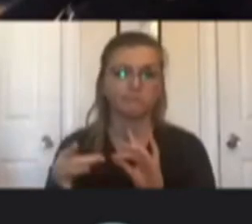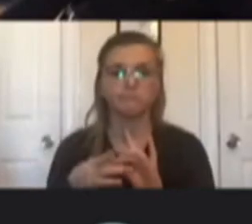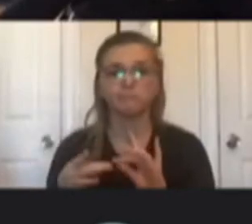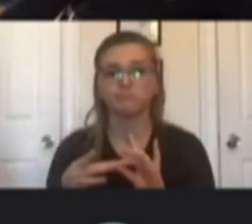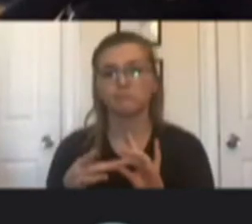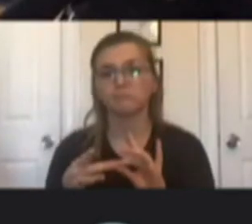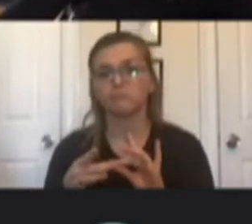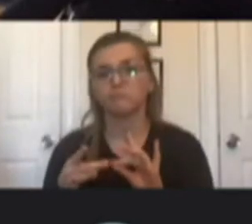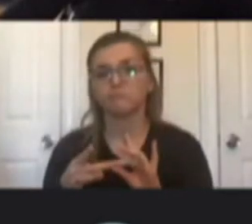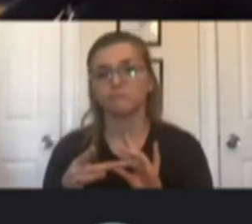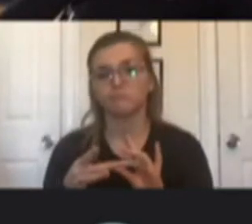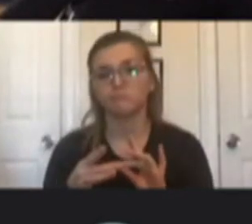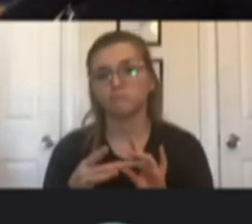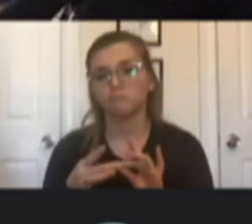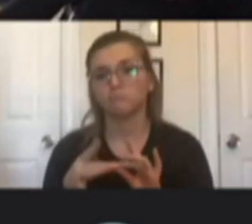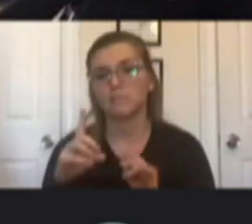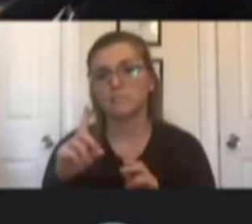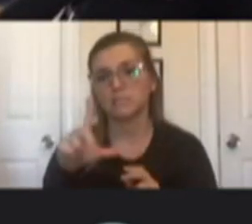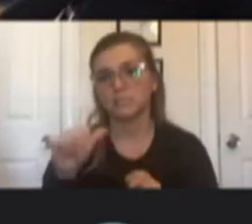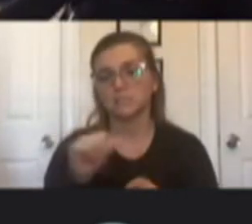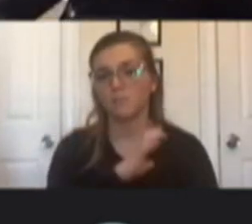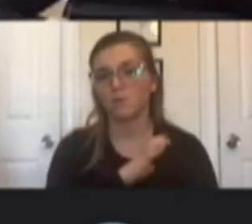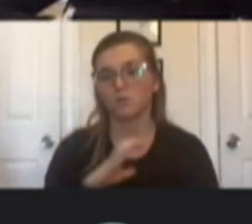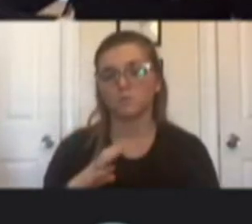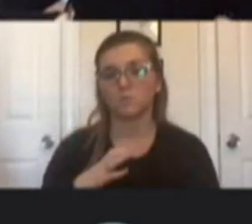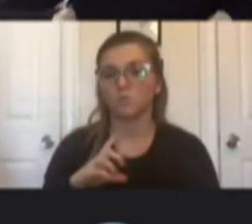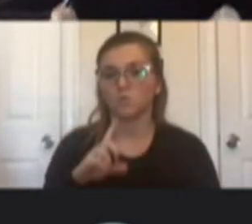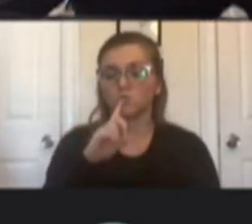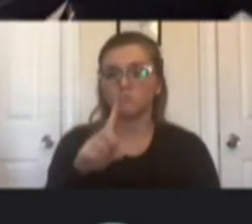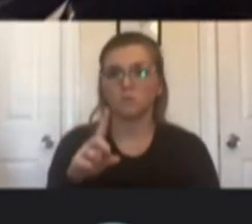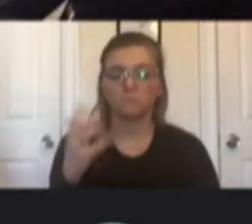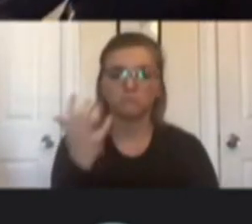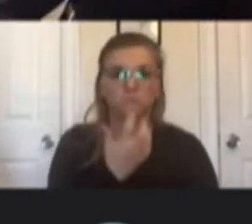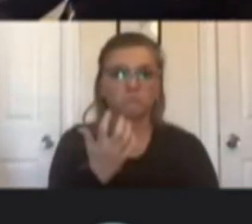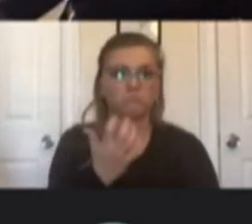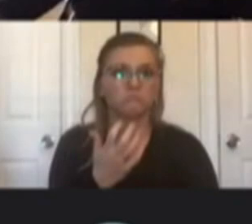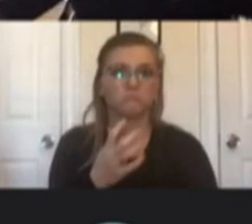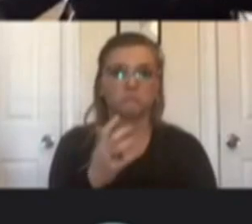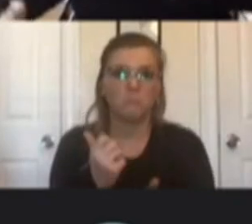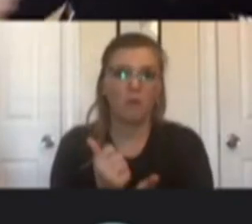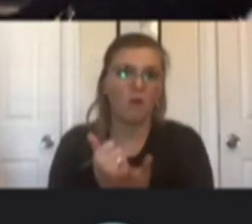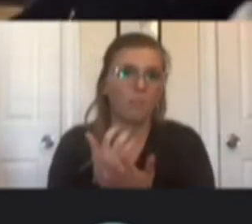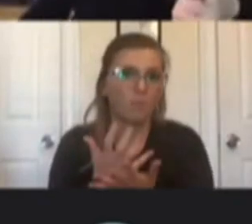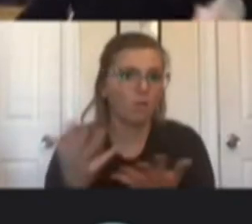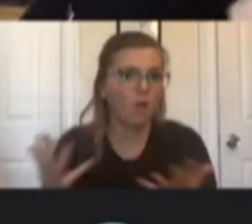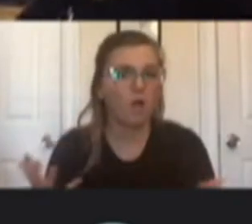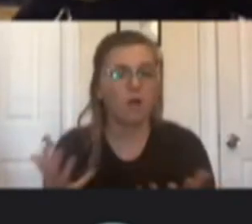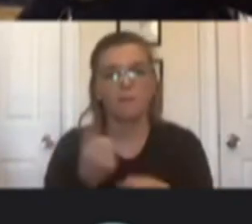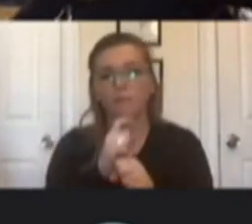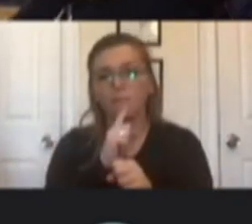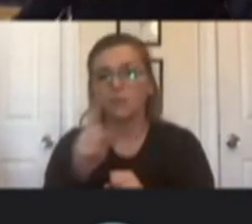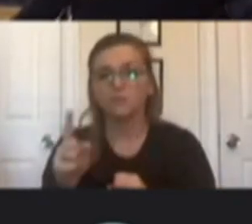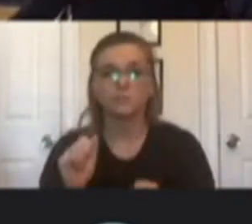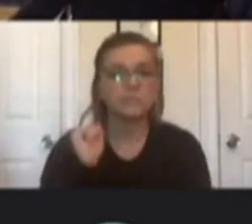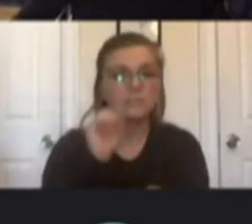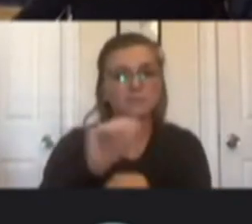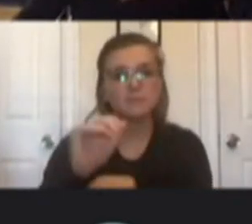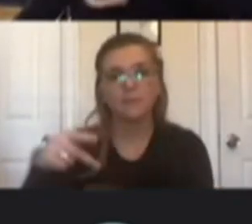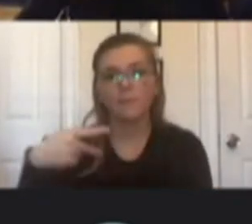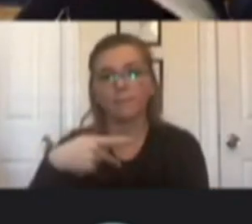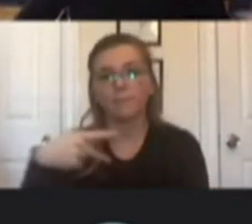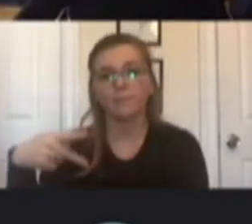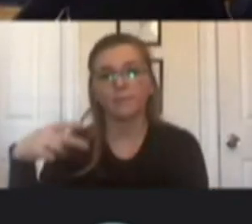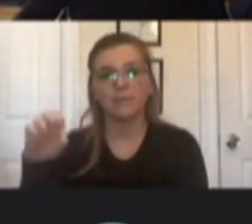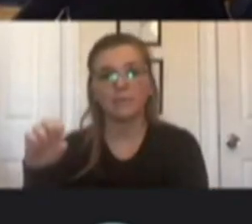the Disability Commission has been instrumental in helping with getting PPEs